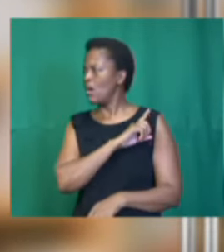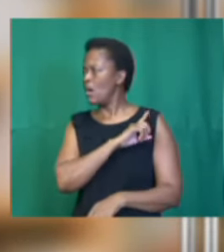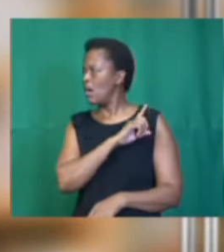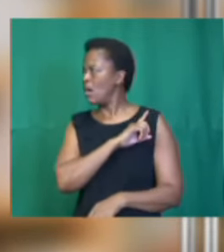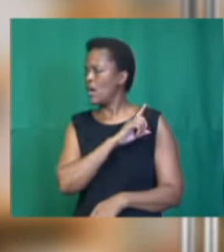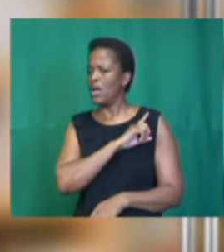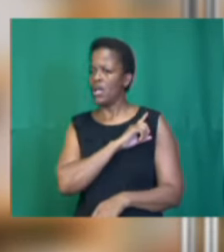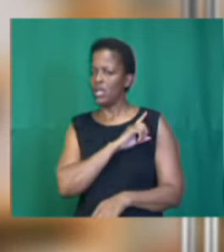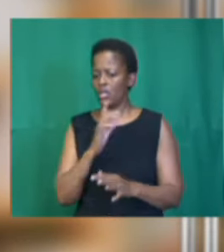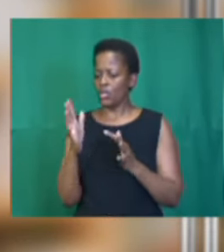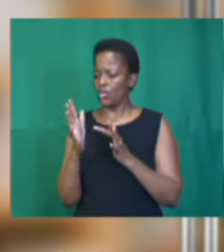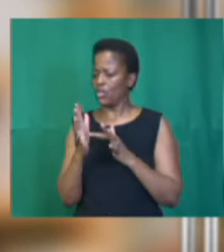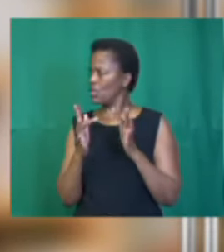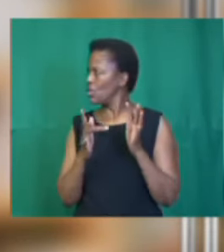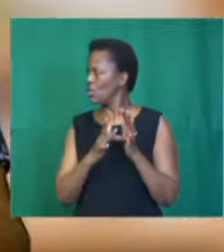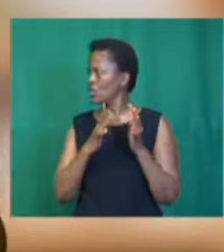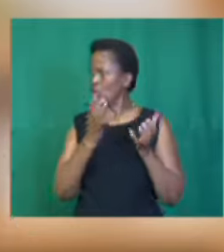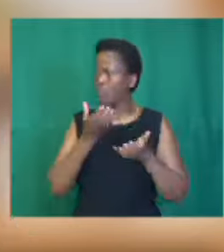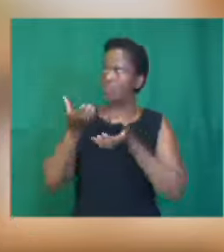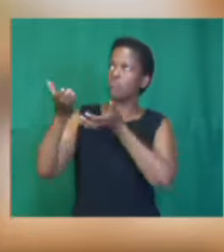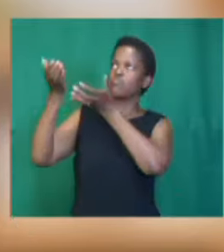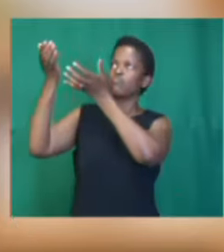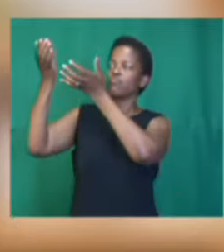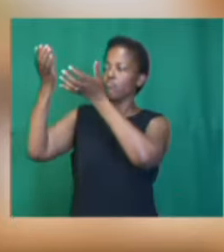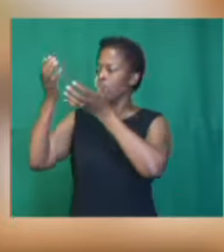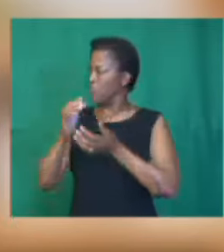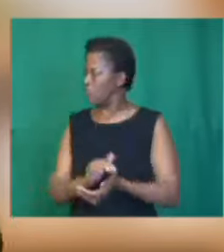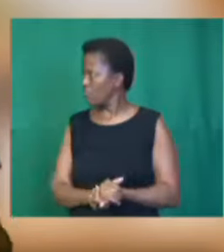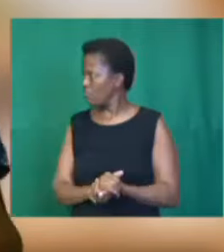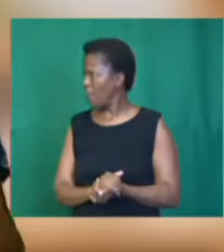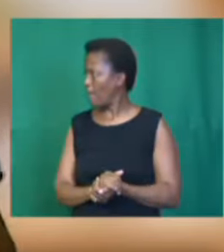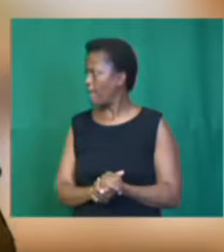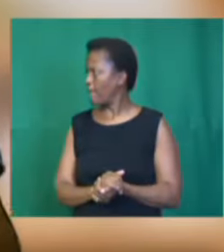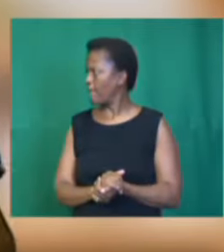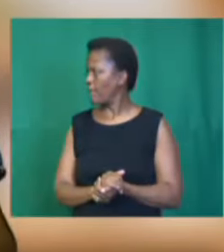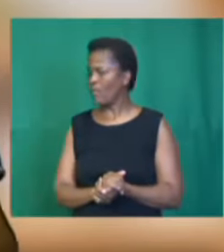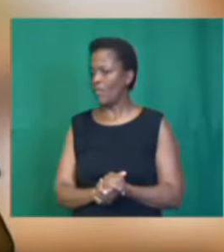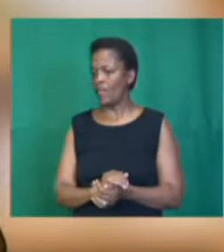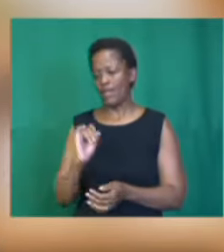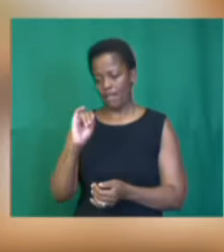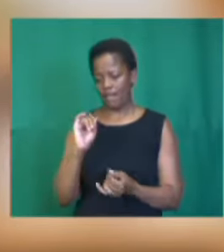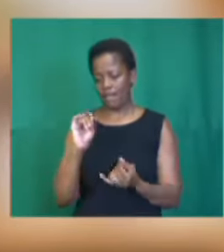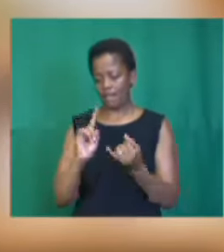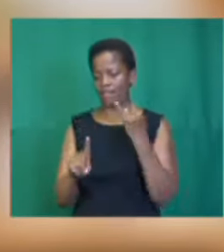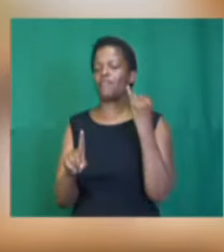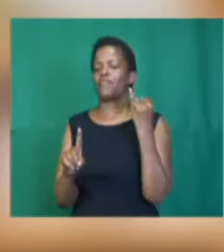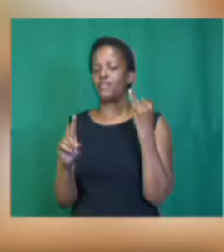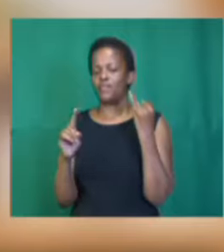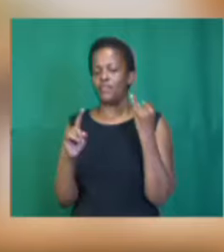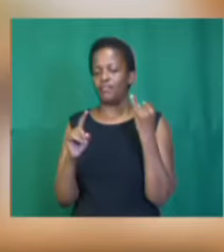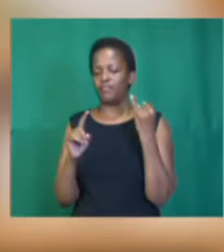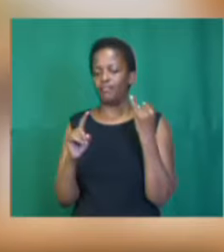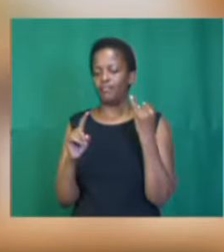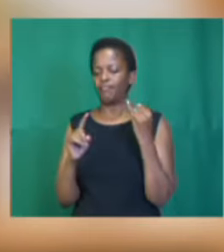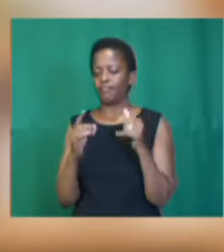of Jesus? Oh, okay. Maybe I'll take the first one. I'm not sure about the second one. It looks